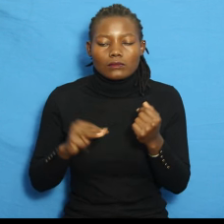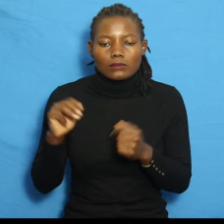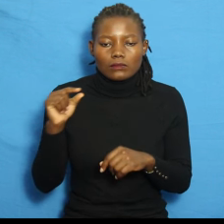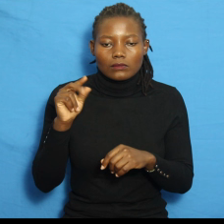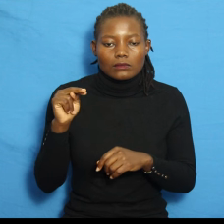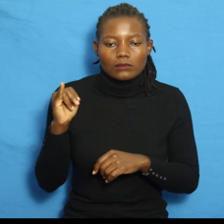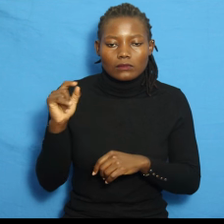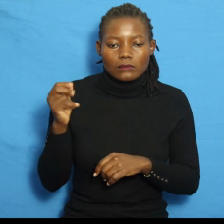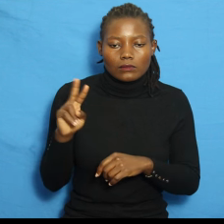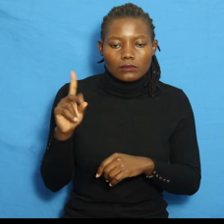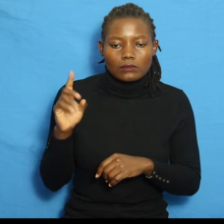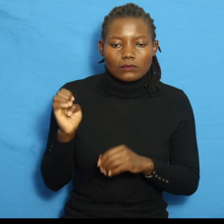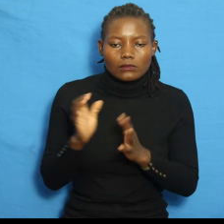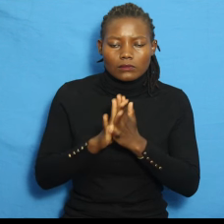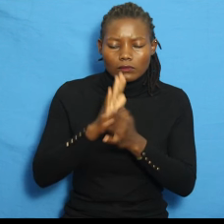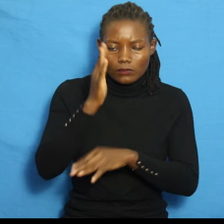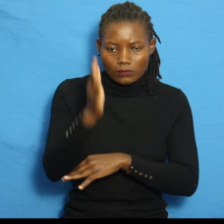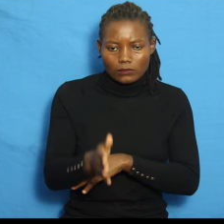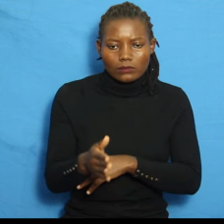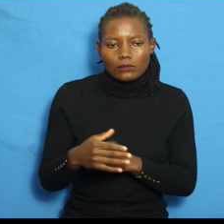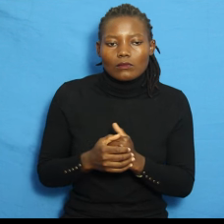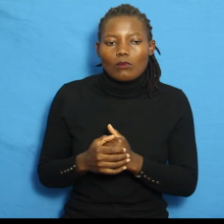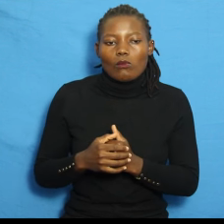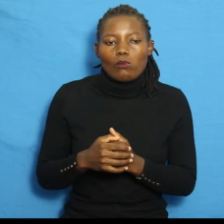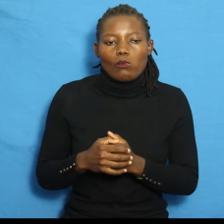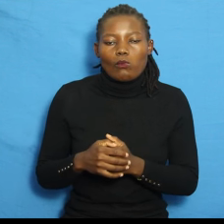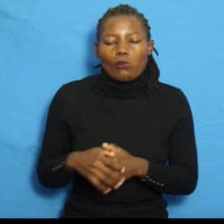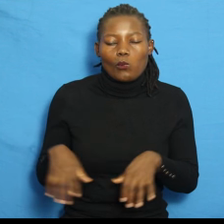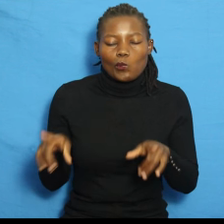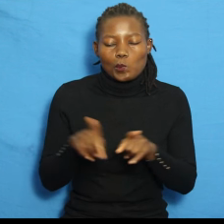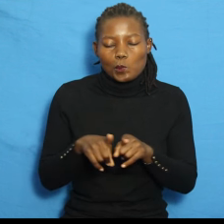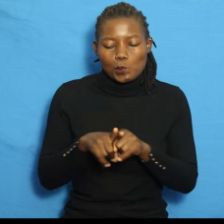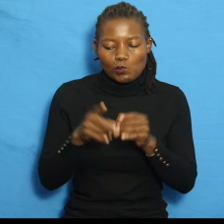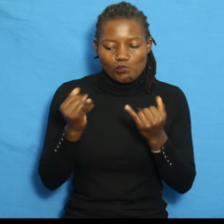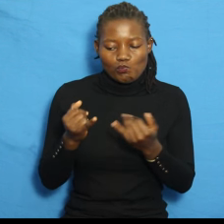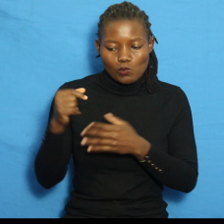has got both magnitude and direction.